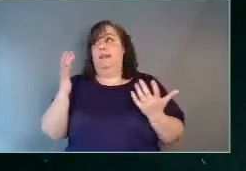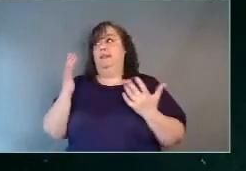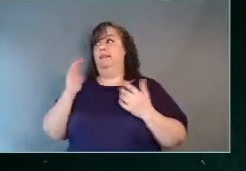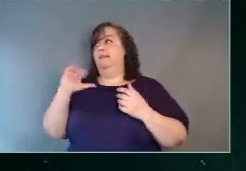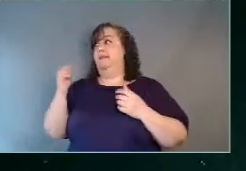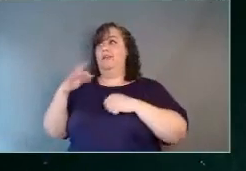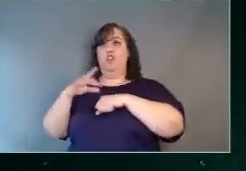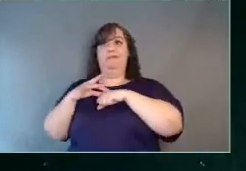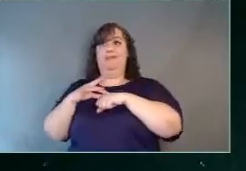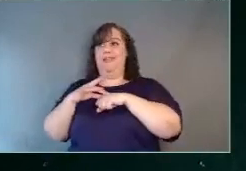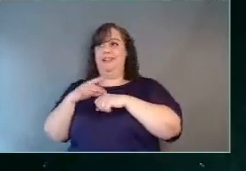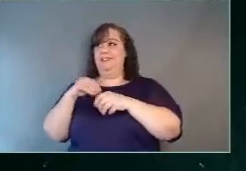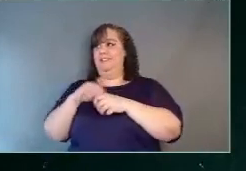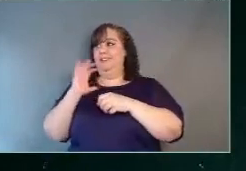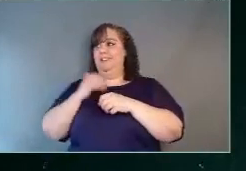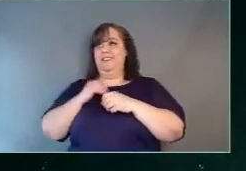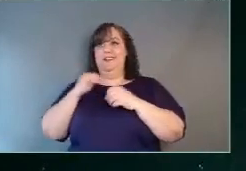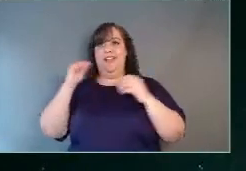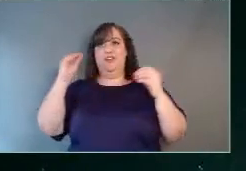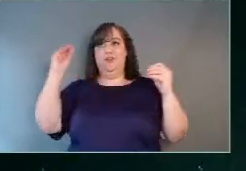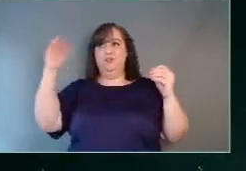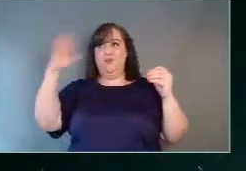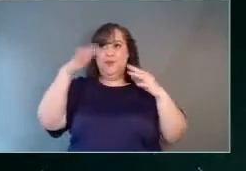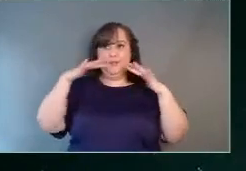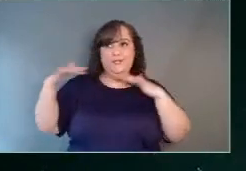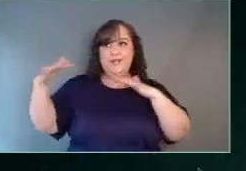just, chilling around the sun.